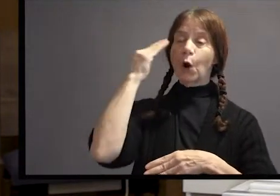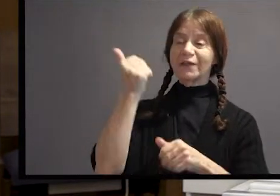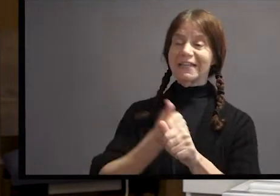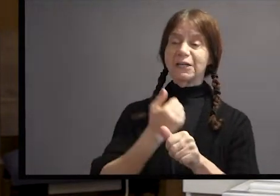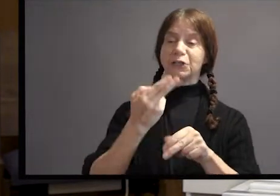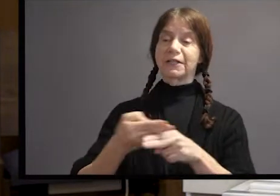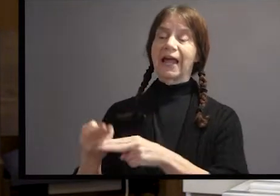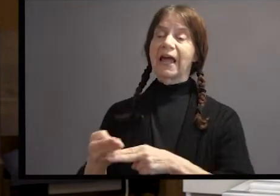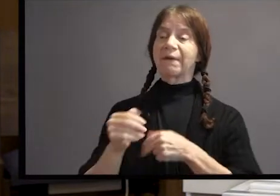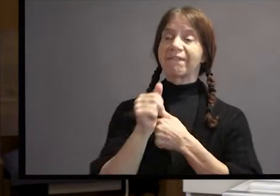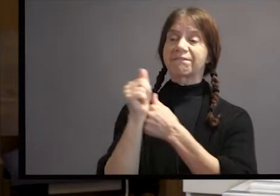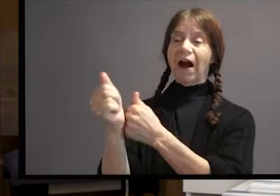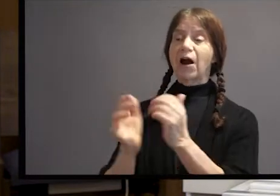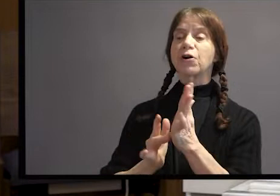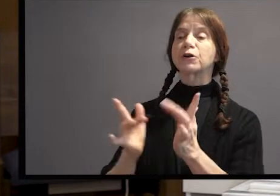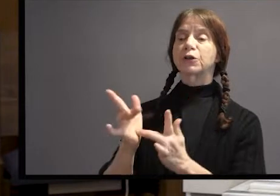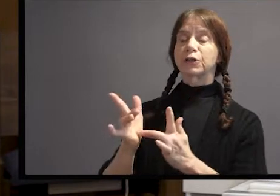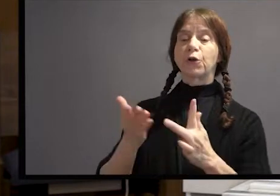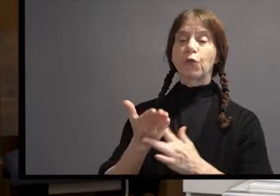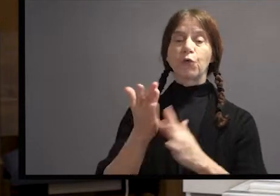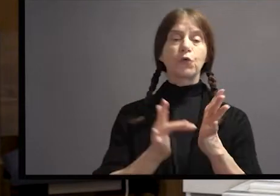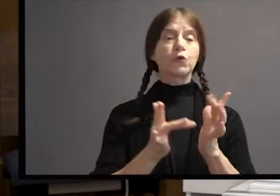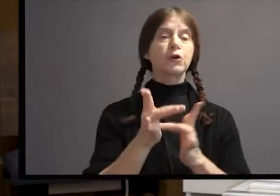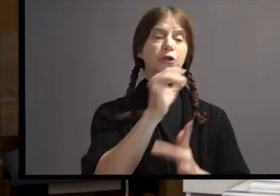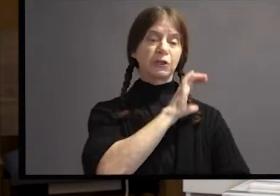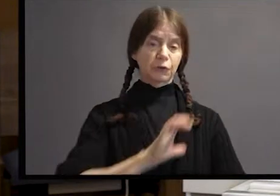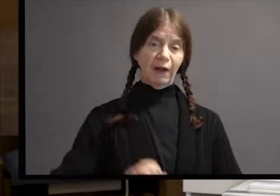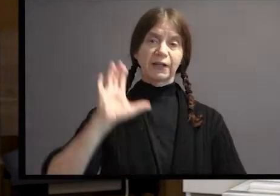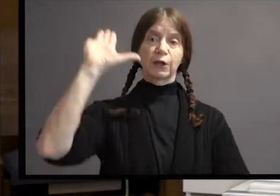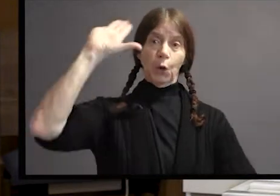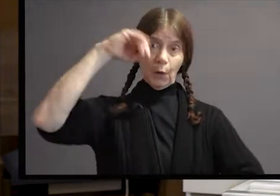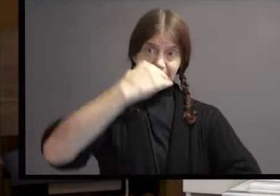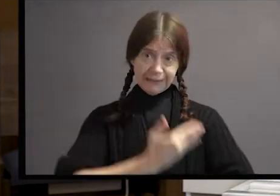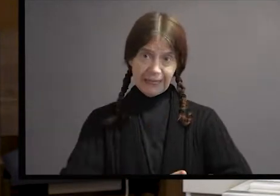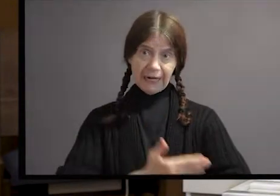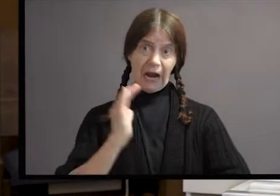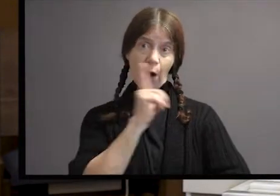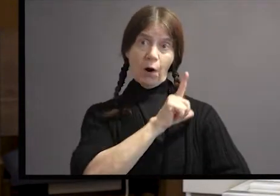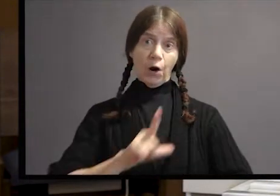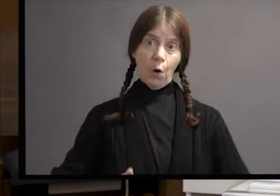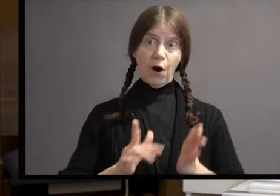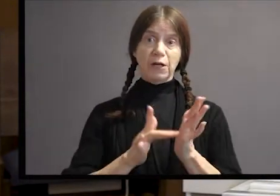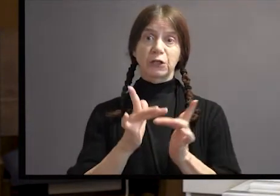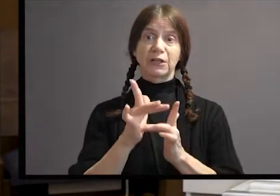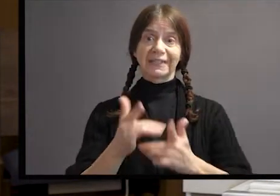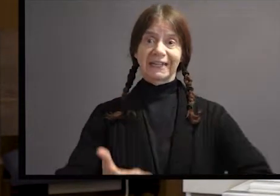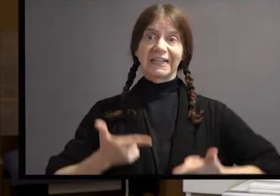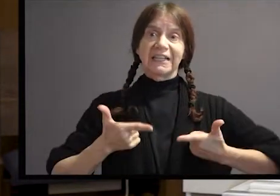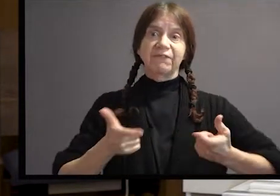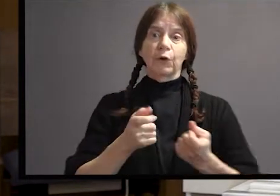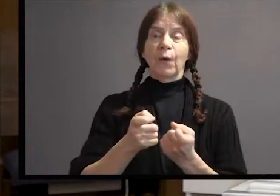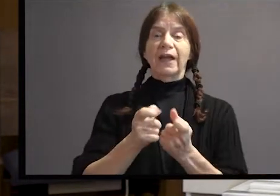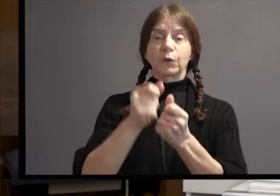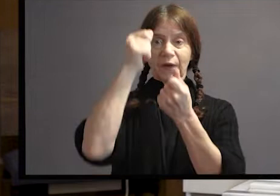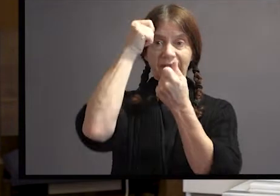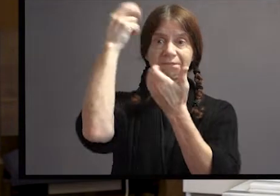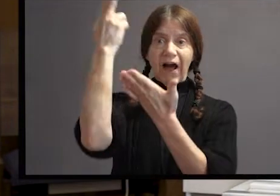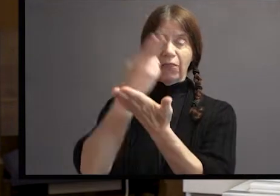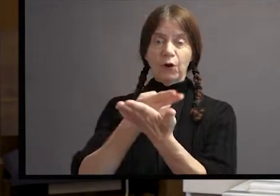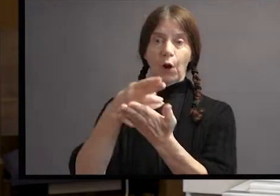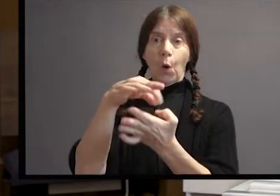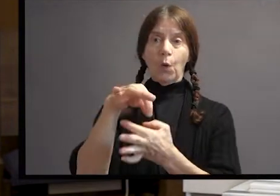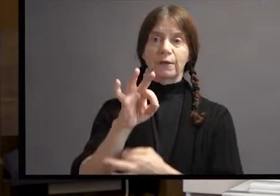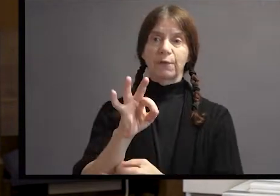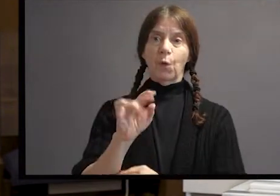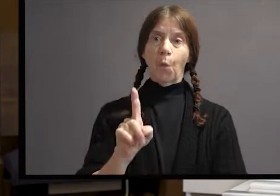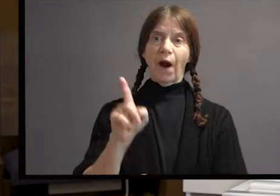he leads. Through the same Jesus Christ, your Son, our Lord, who lives and reigns with you and the Holy